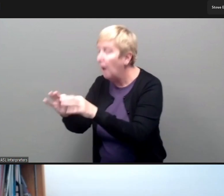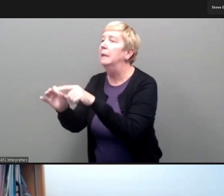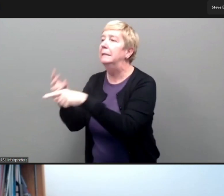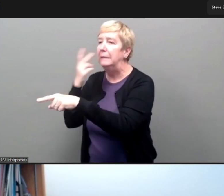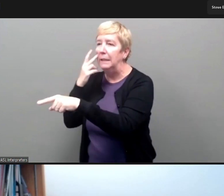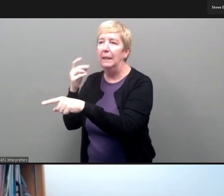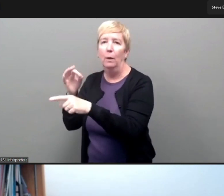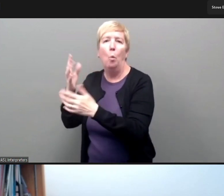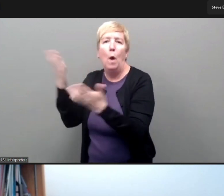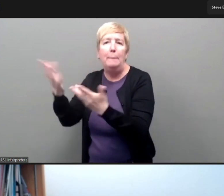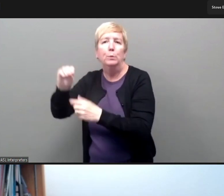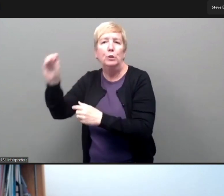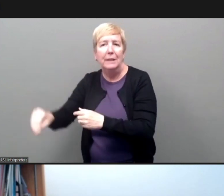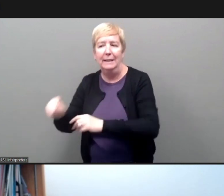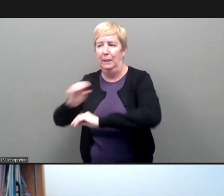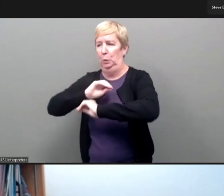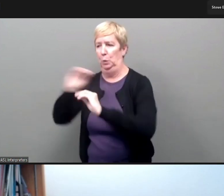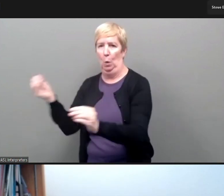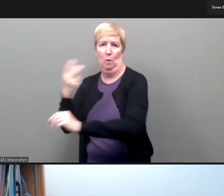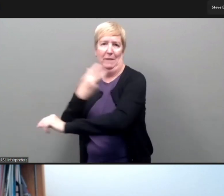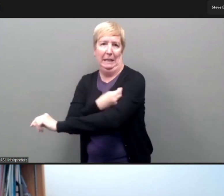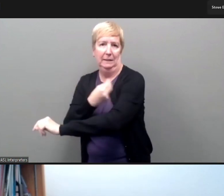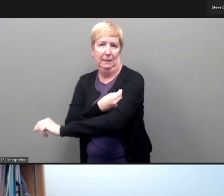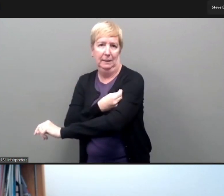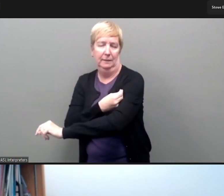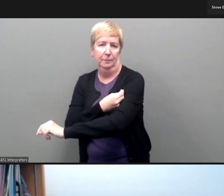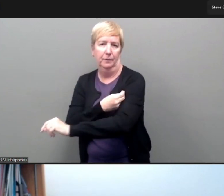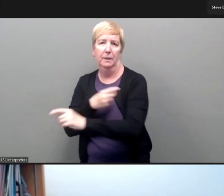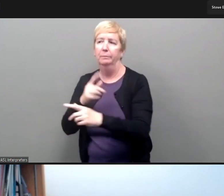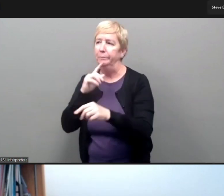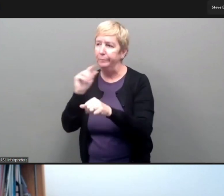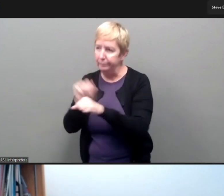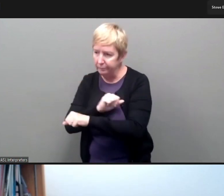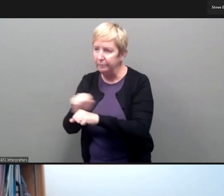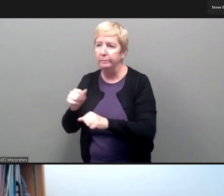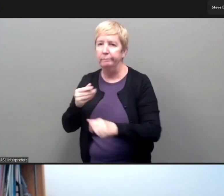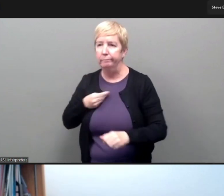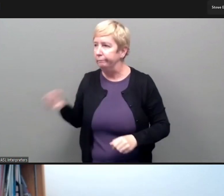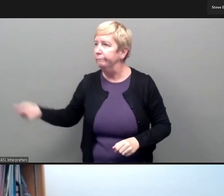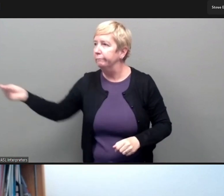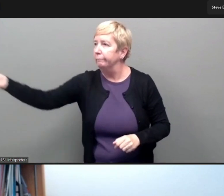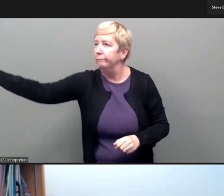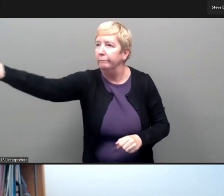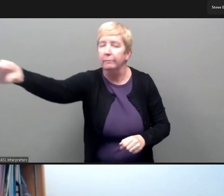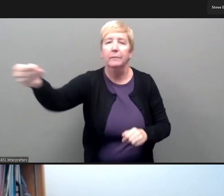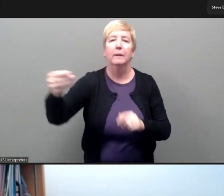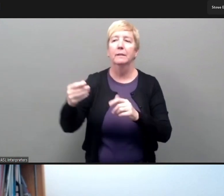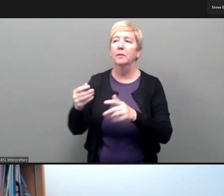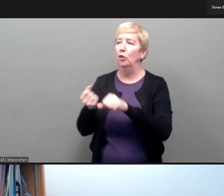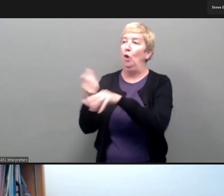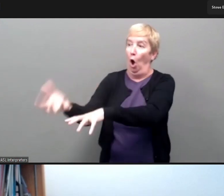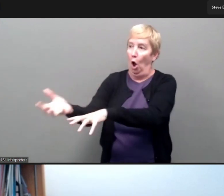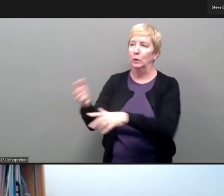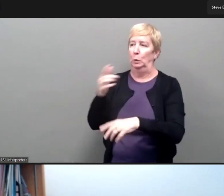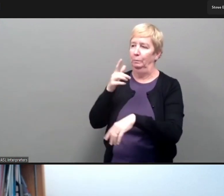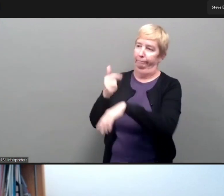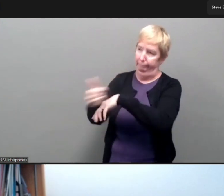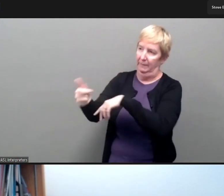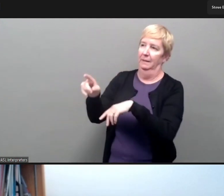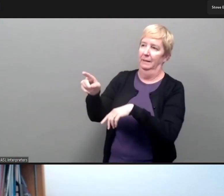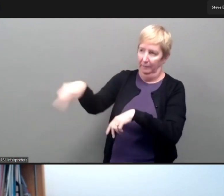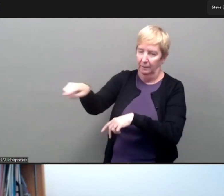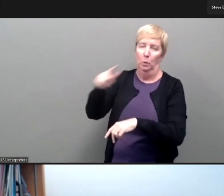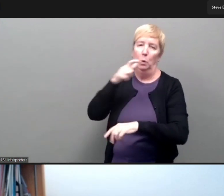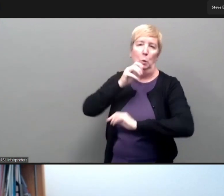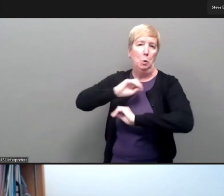give a percentage of the spread, the transmission that's being caused by the unvaccinated as opposed to those that are